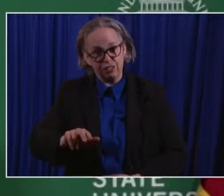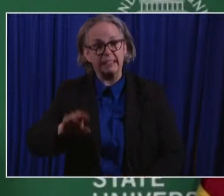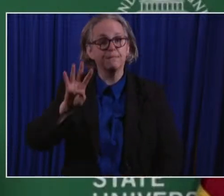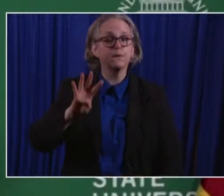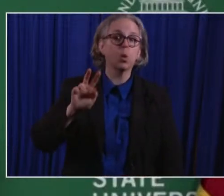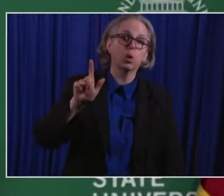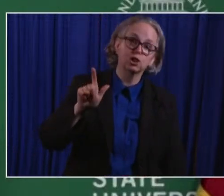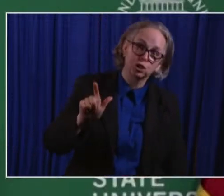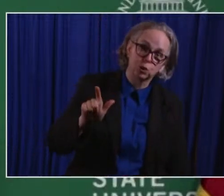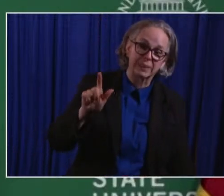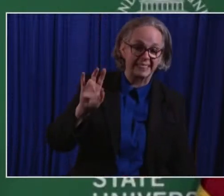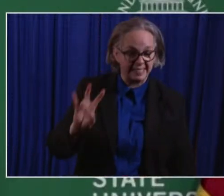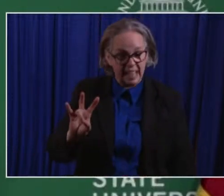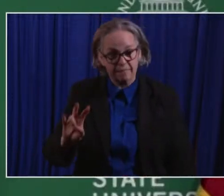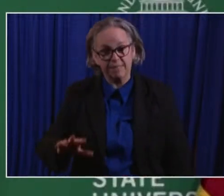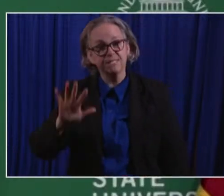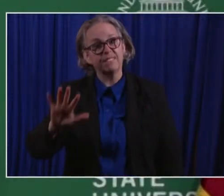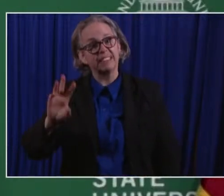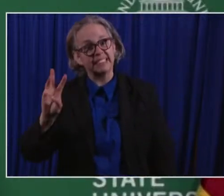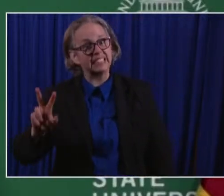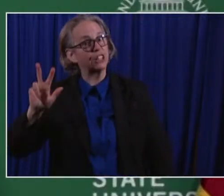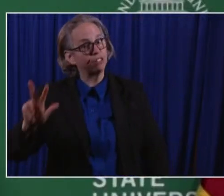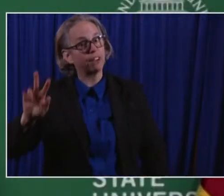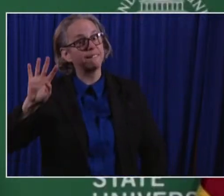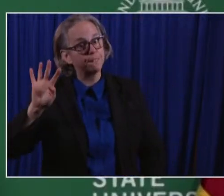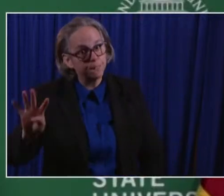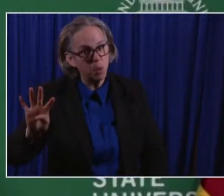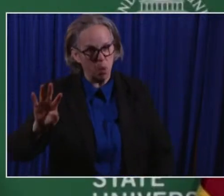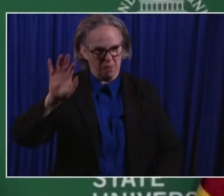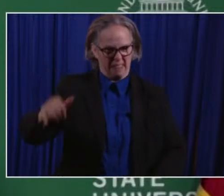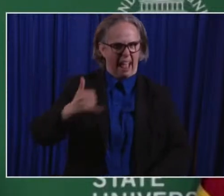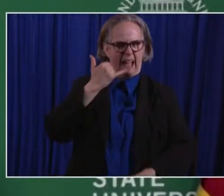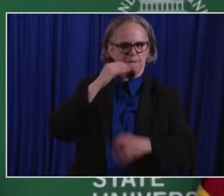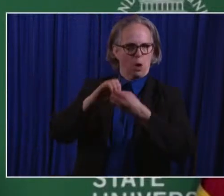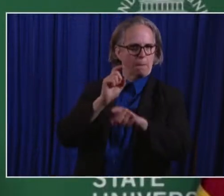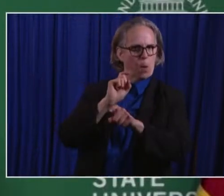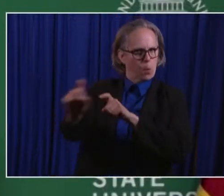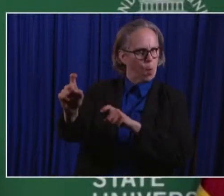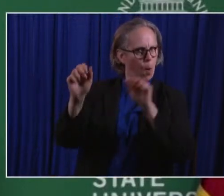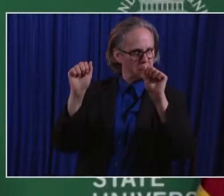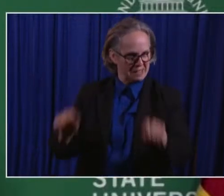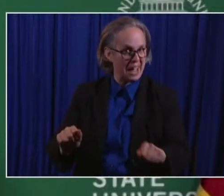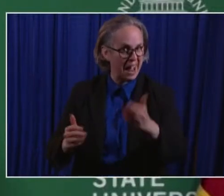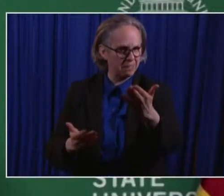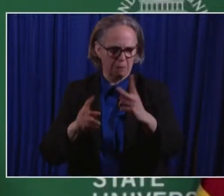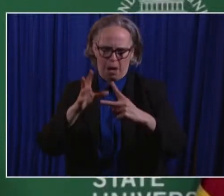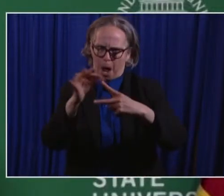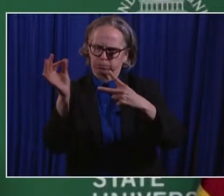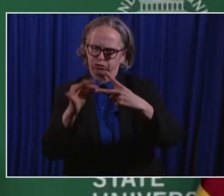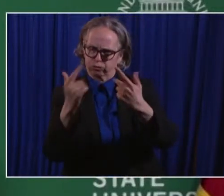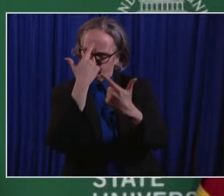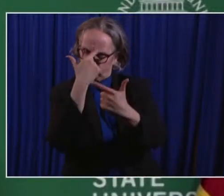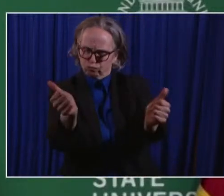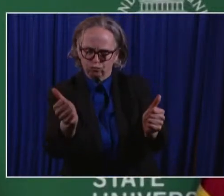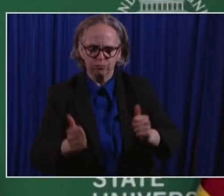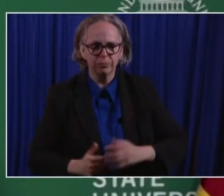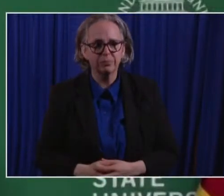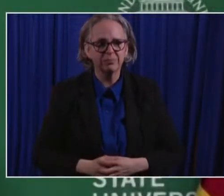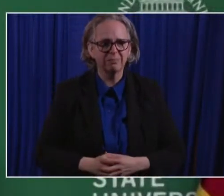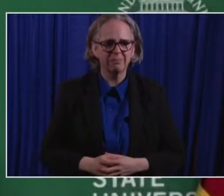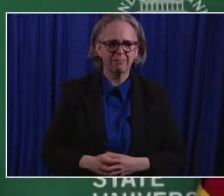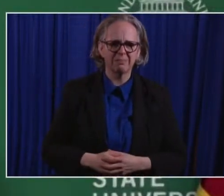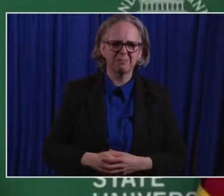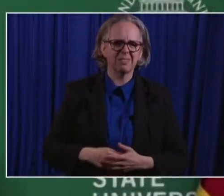1,900 vaccination locations in the state of Ohio. These include health departments, pharmacies, pediatricians'